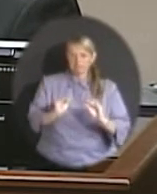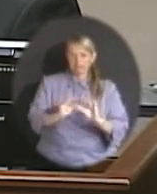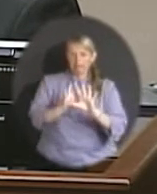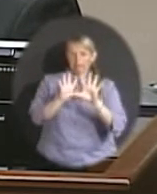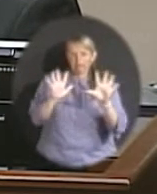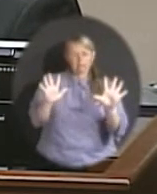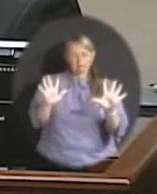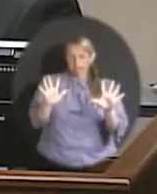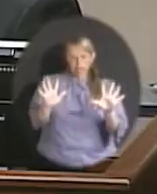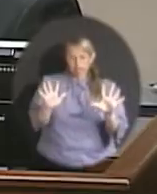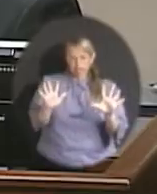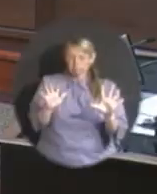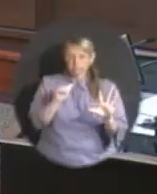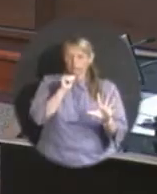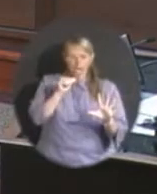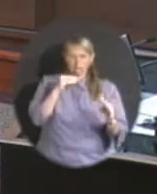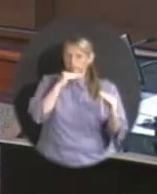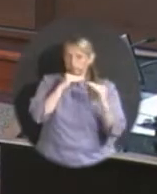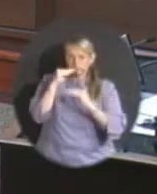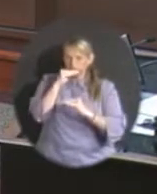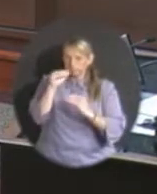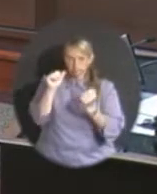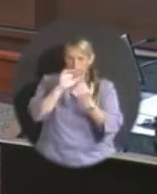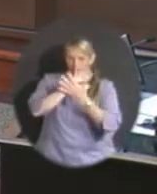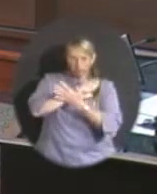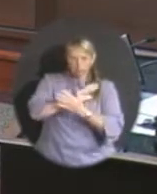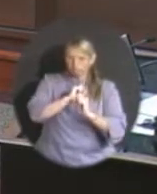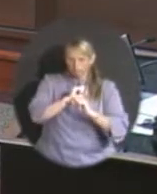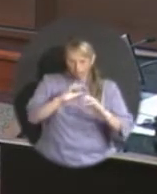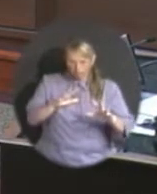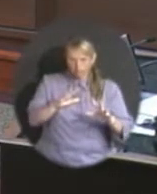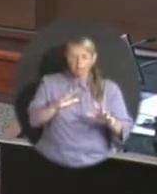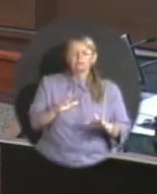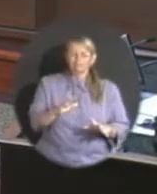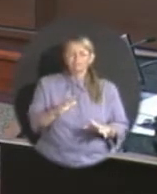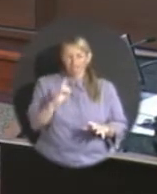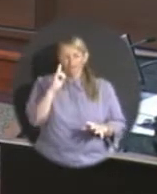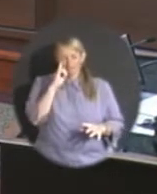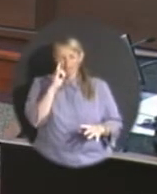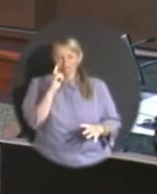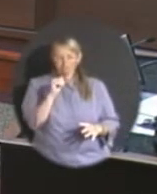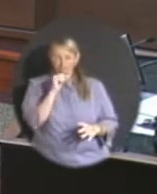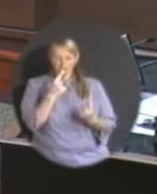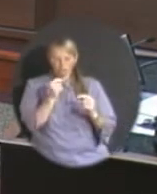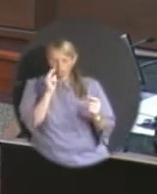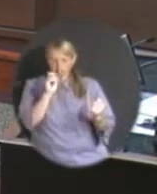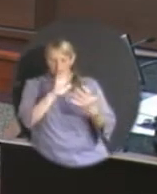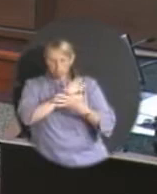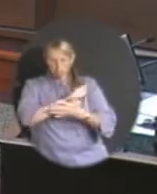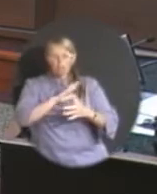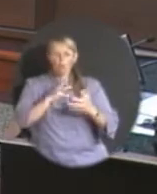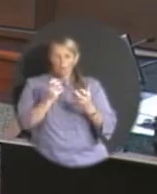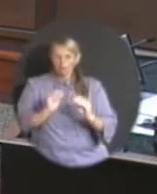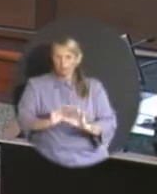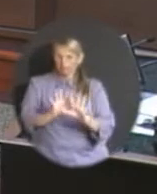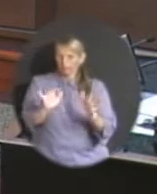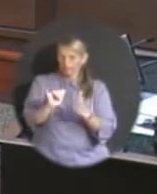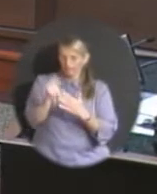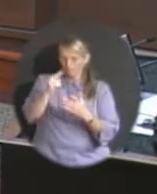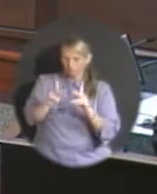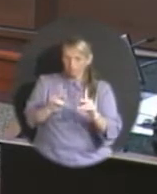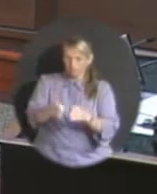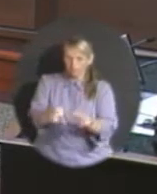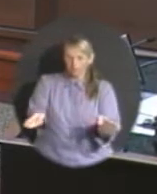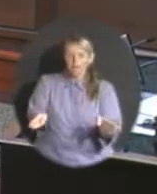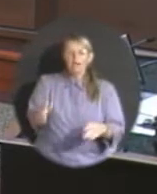you. I didn't think you were deceptive at all, but I wanted to make that very clear publicly. And then for those that are thinking of running